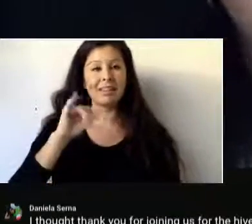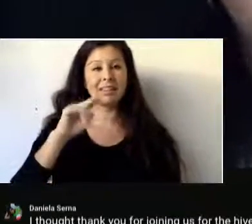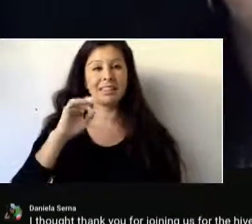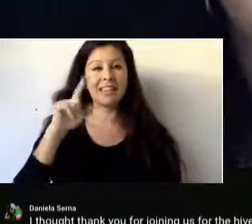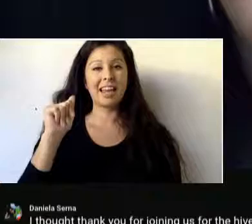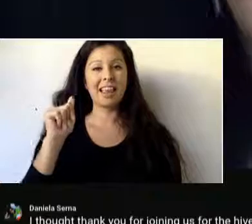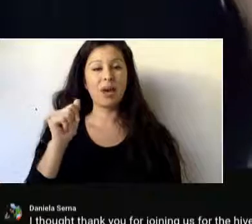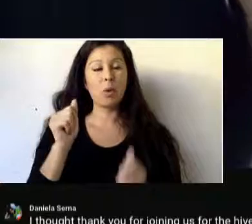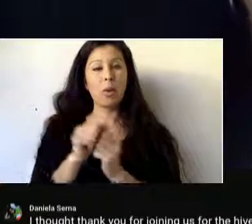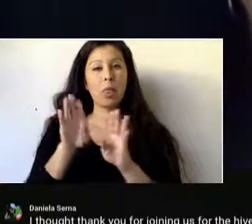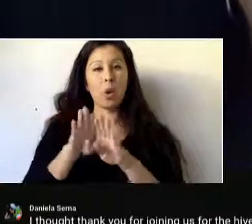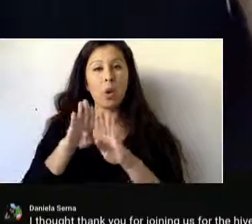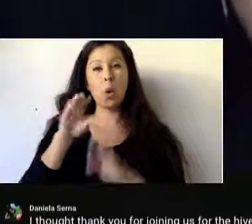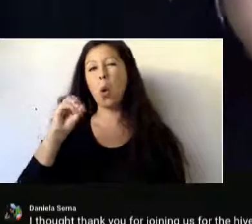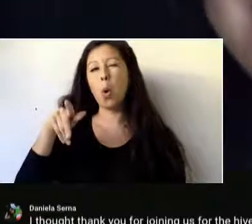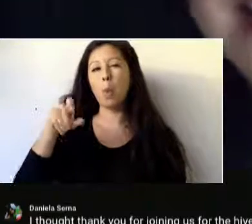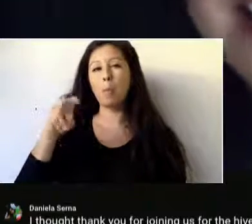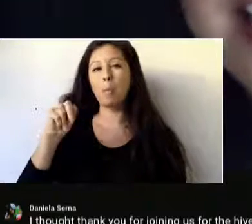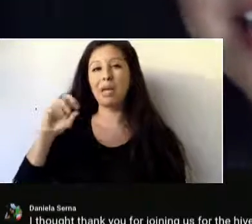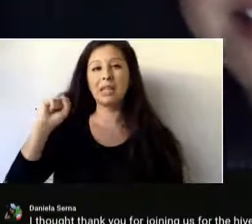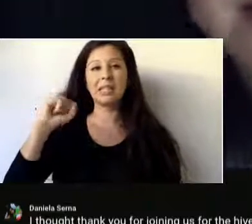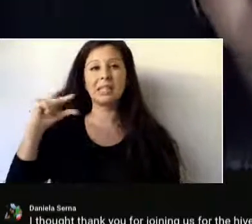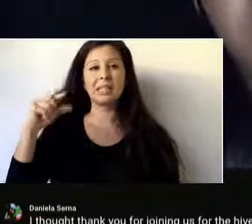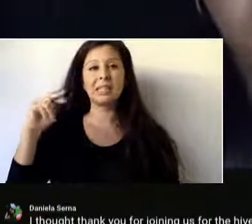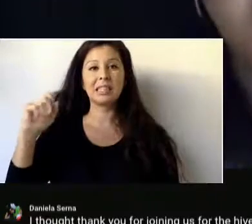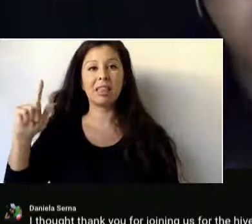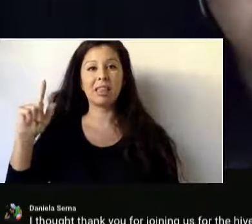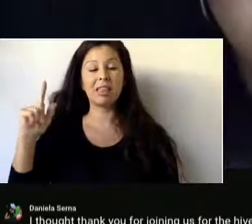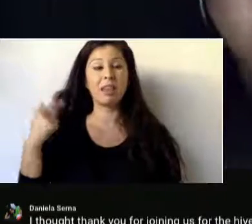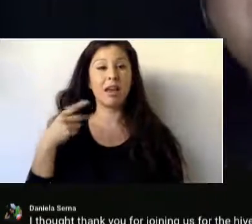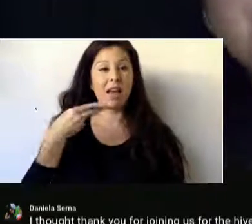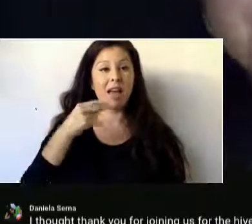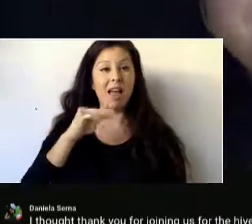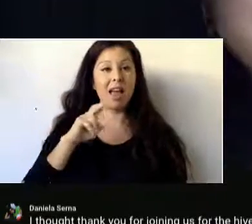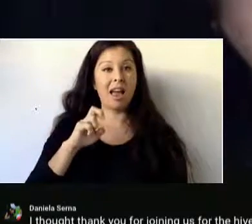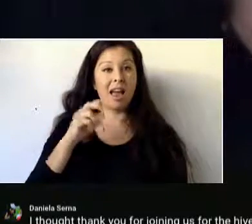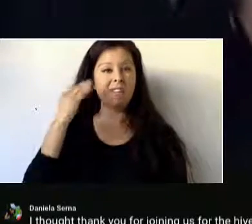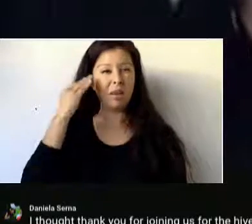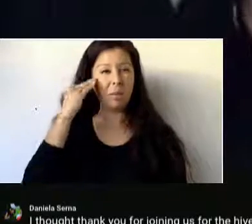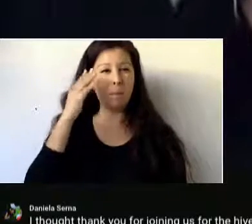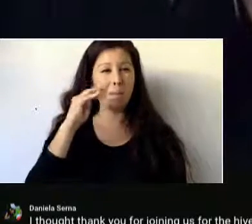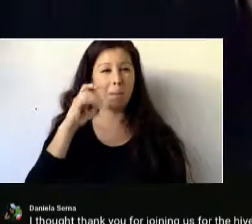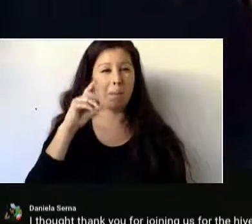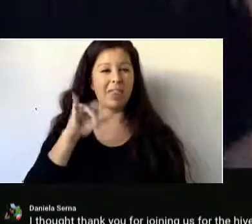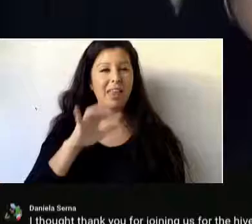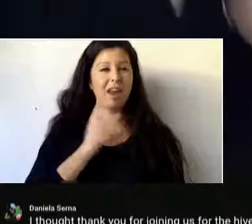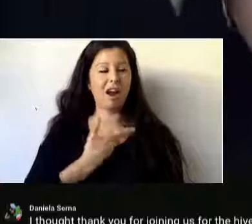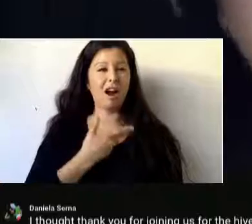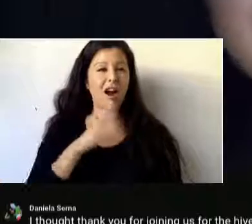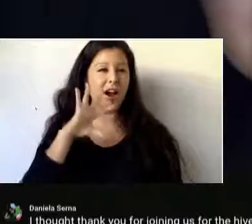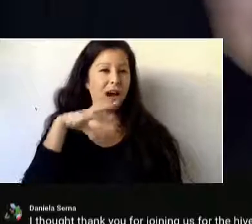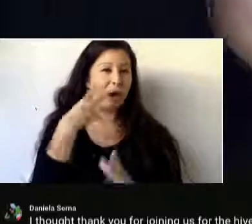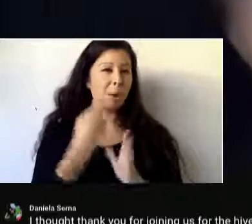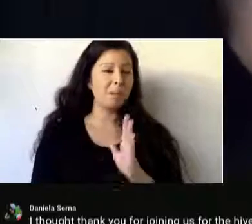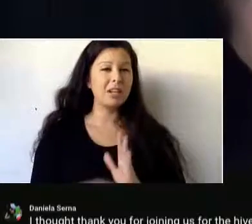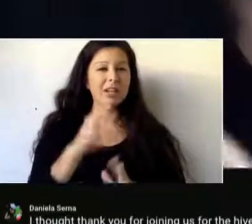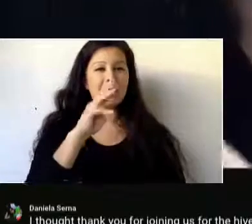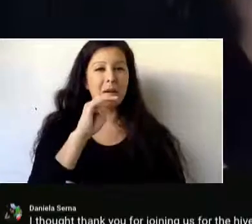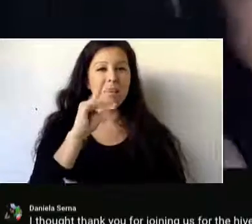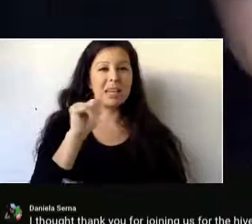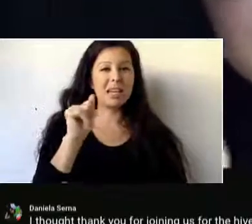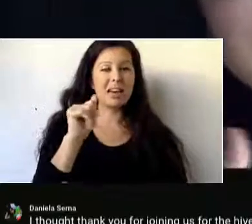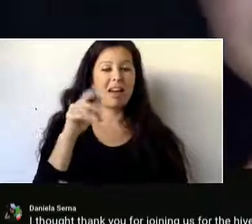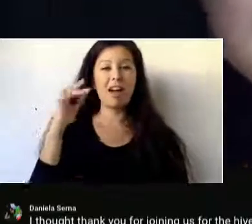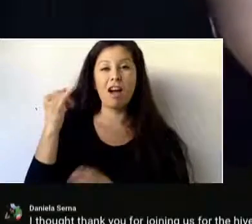Signal. The Hive Mind is our immersive media artist talk and discussion